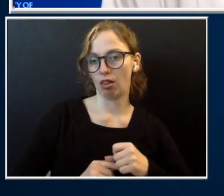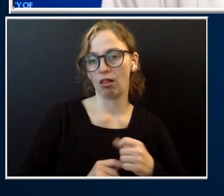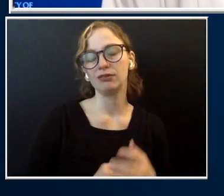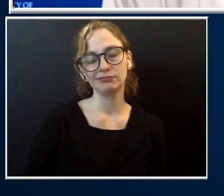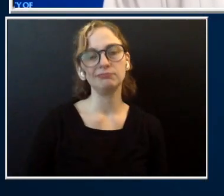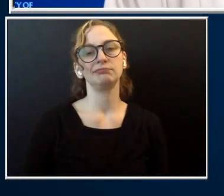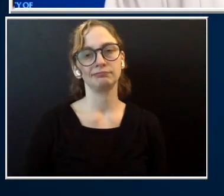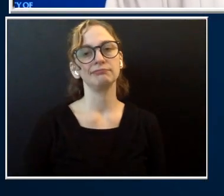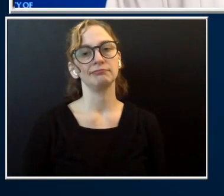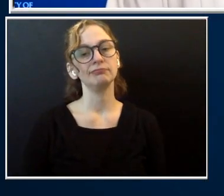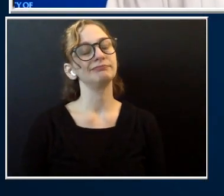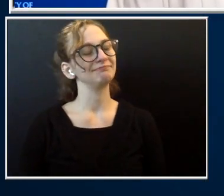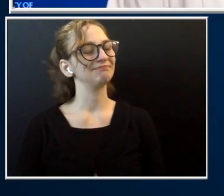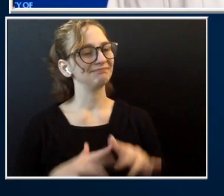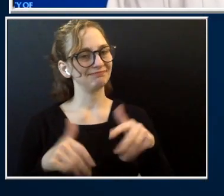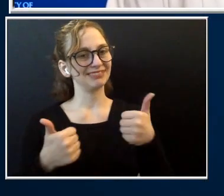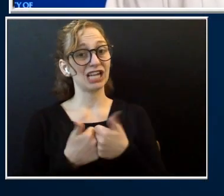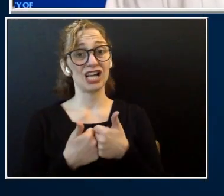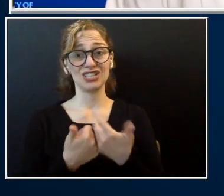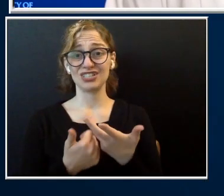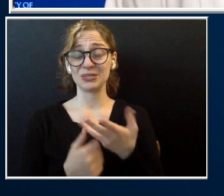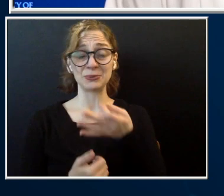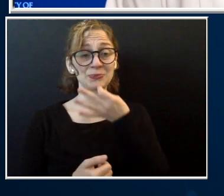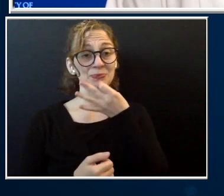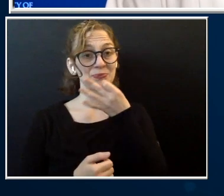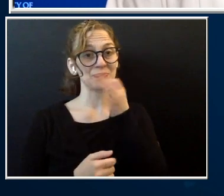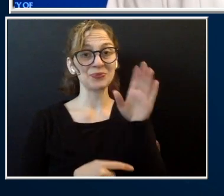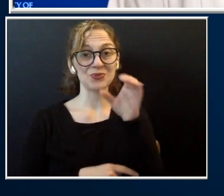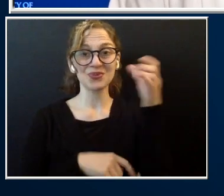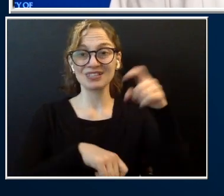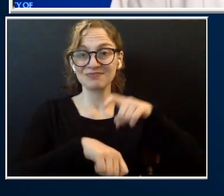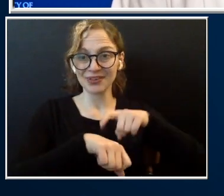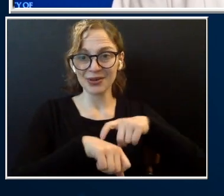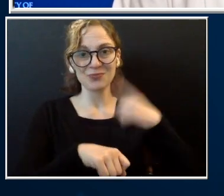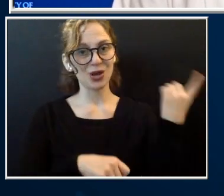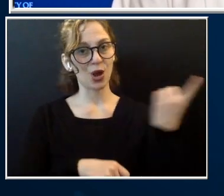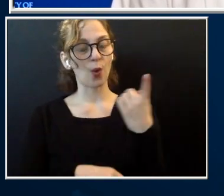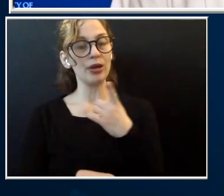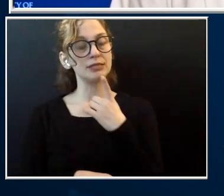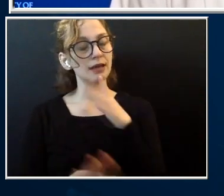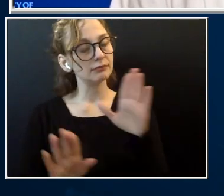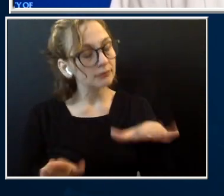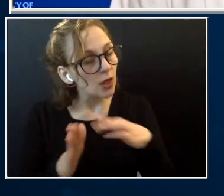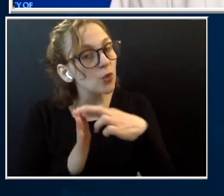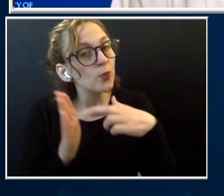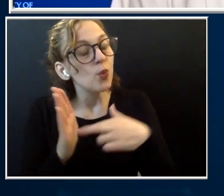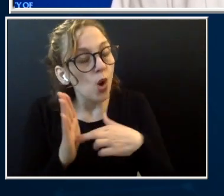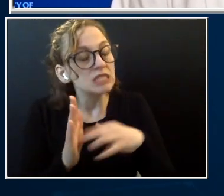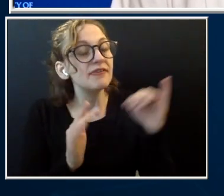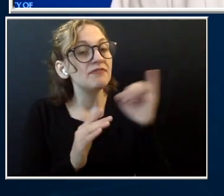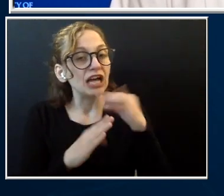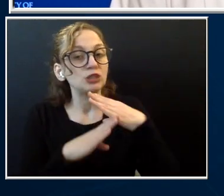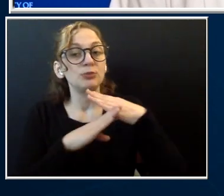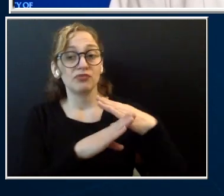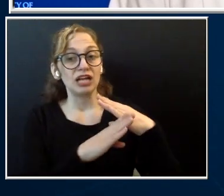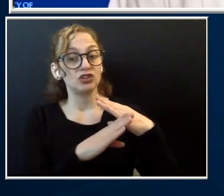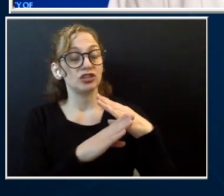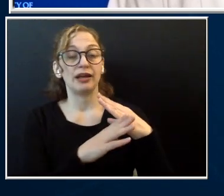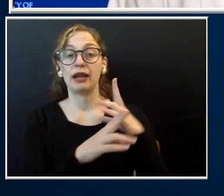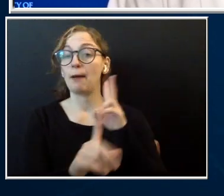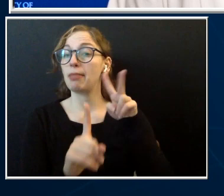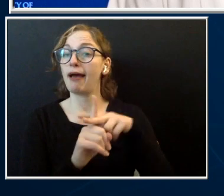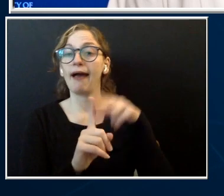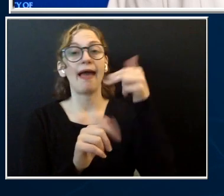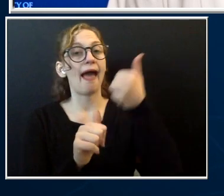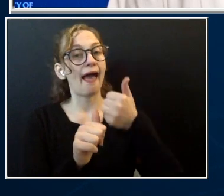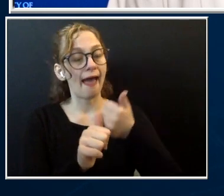that we're going to be in the Christmas holidays. What we always say, the rules of infection prevention keep you safe no matter where you go, no matter